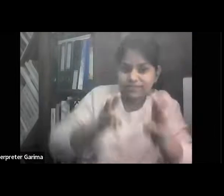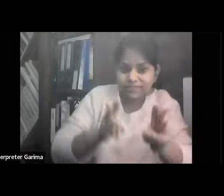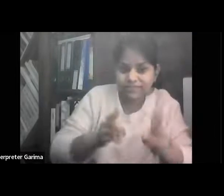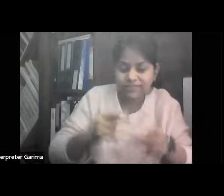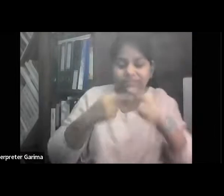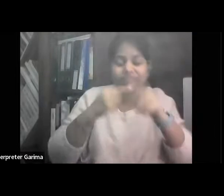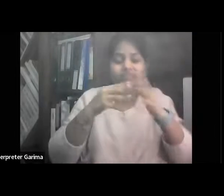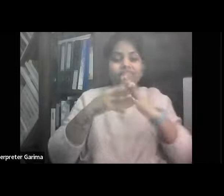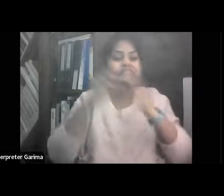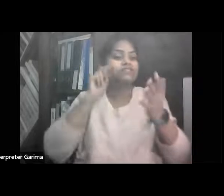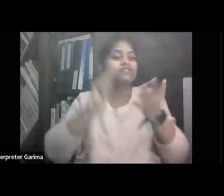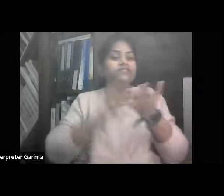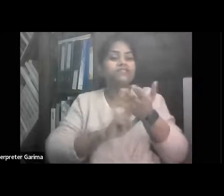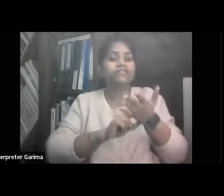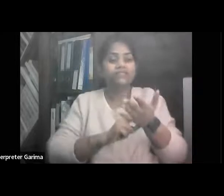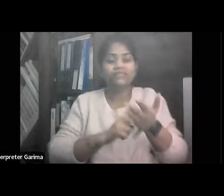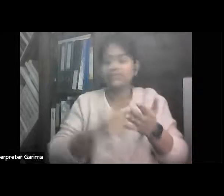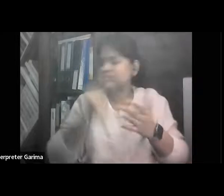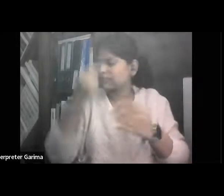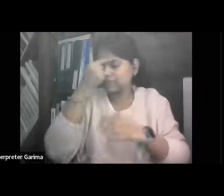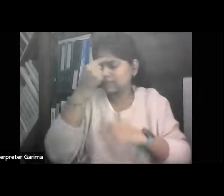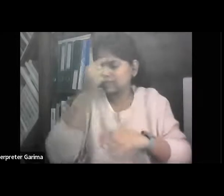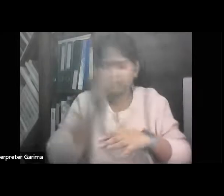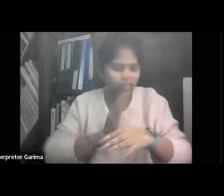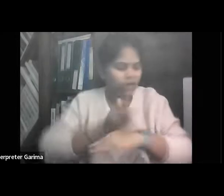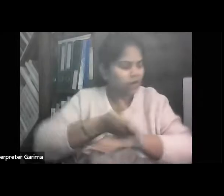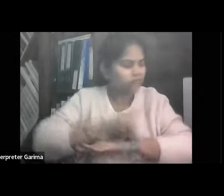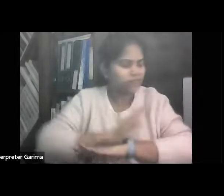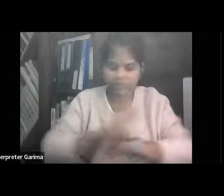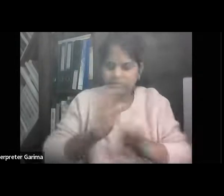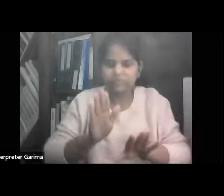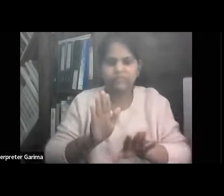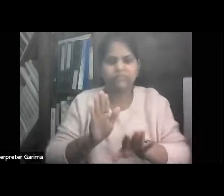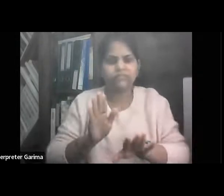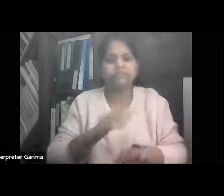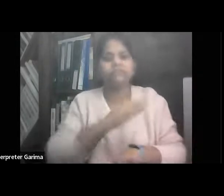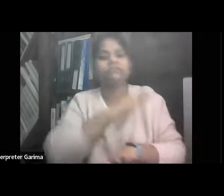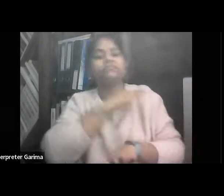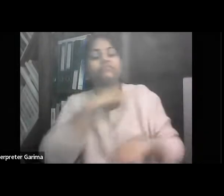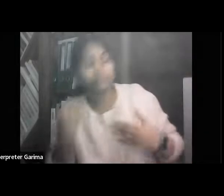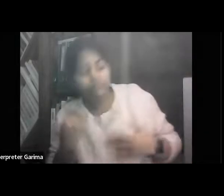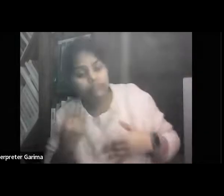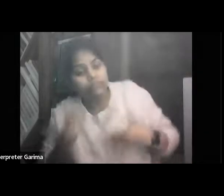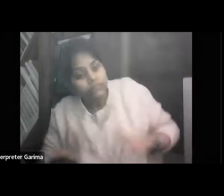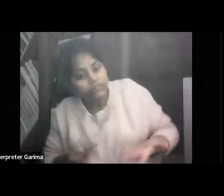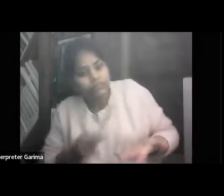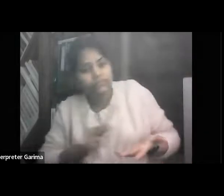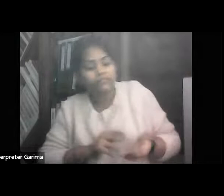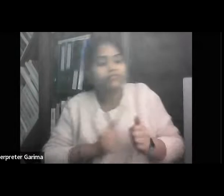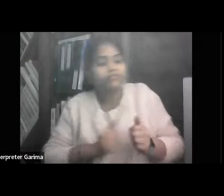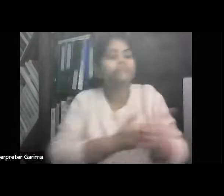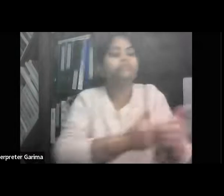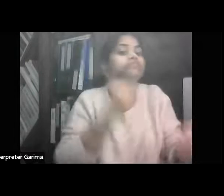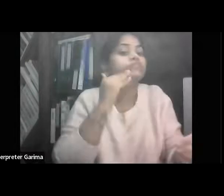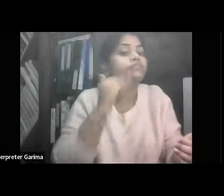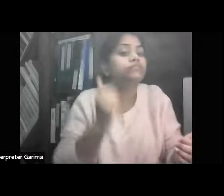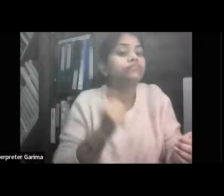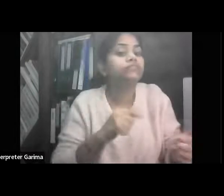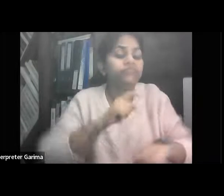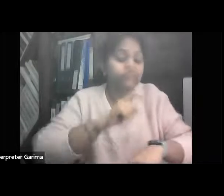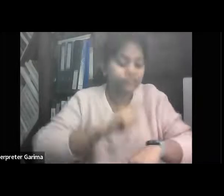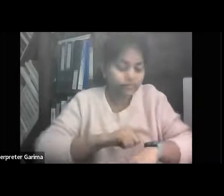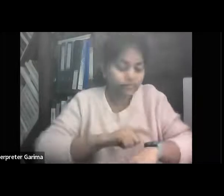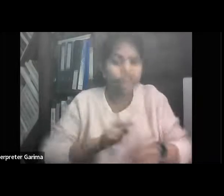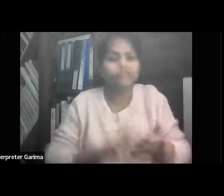unharmed, unoperated, to let them die following nature and time. And this is where we take a different route